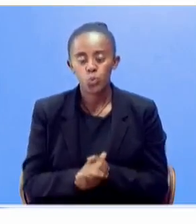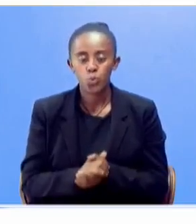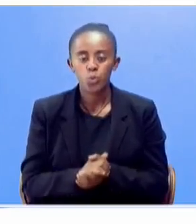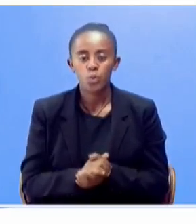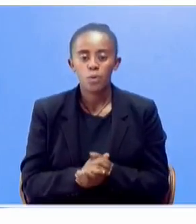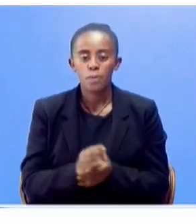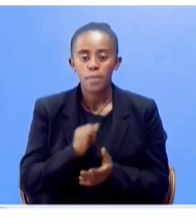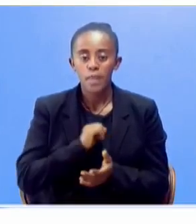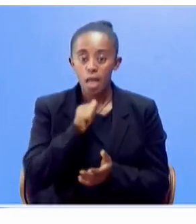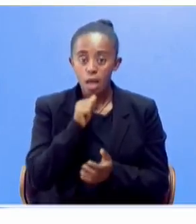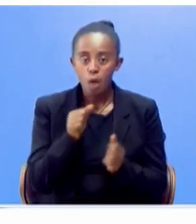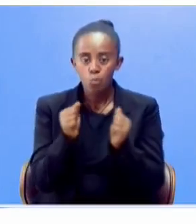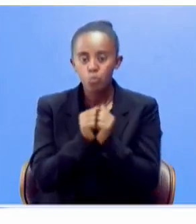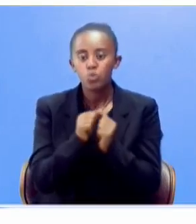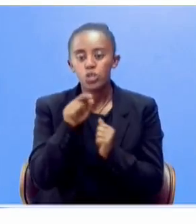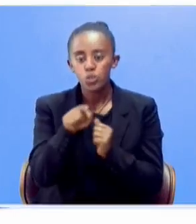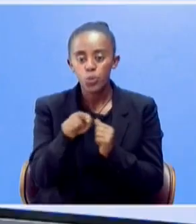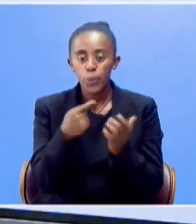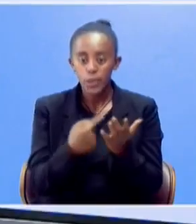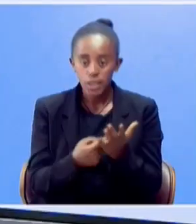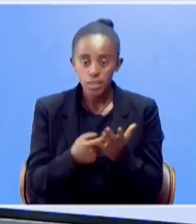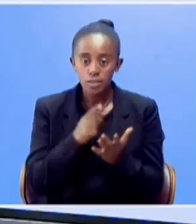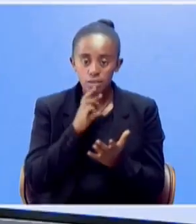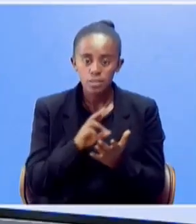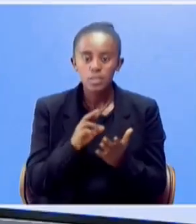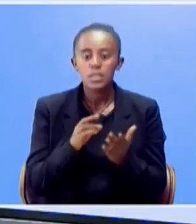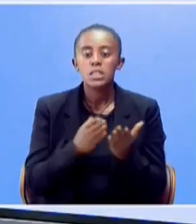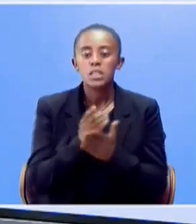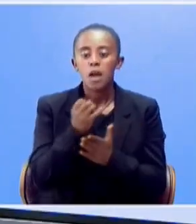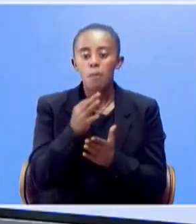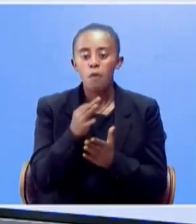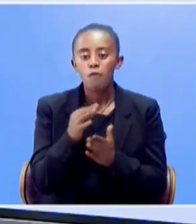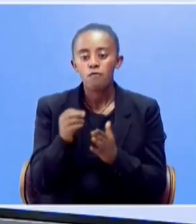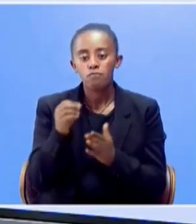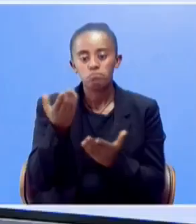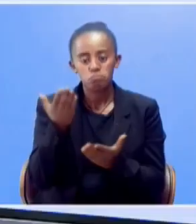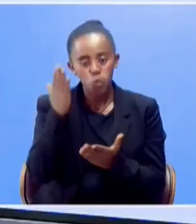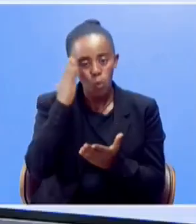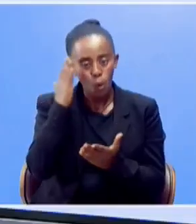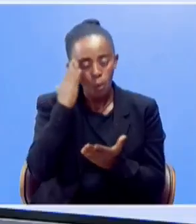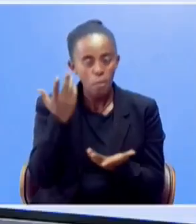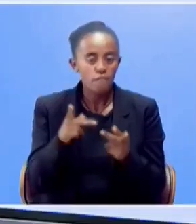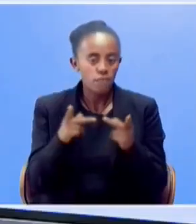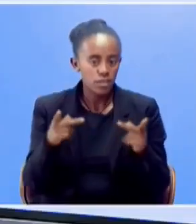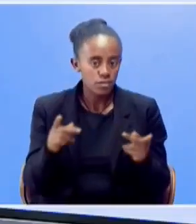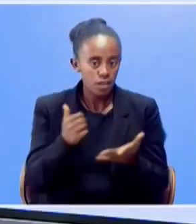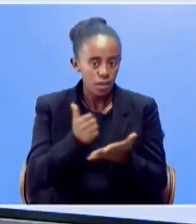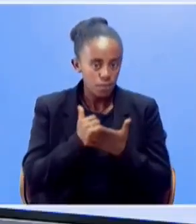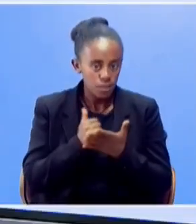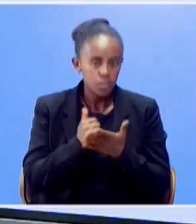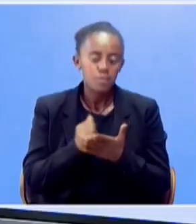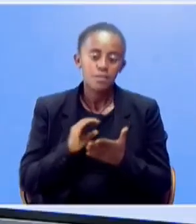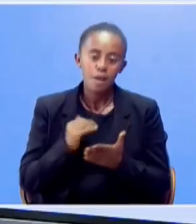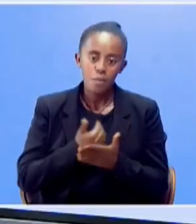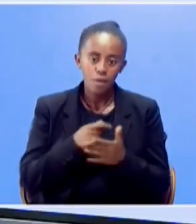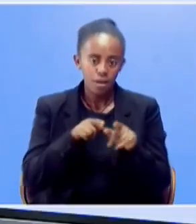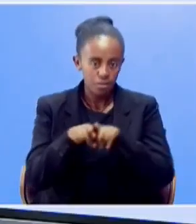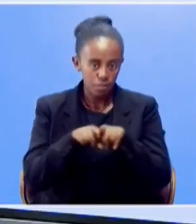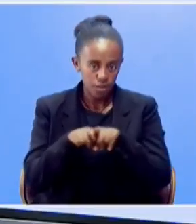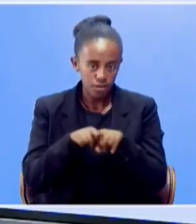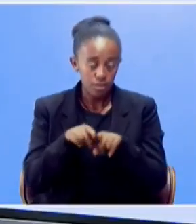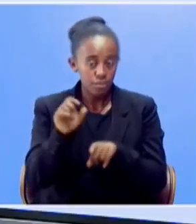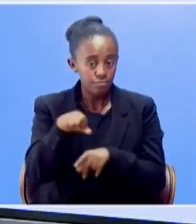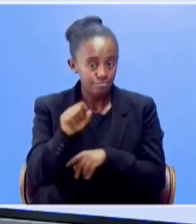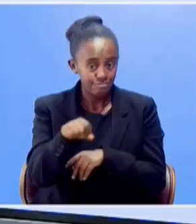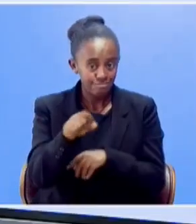I am with you. These are some of the common phrases that can help us to express our agreement, right?